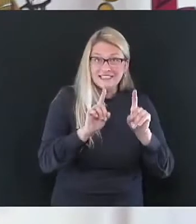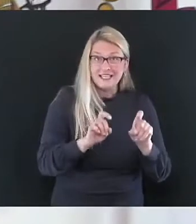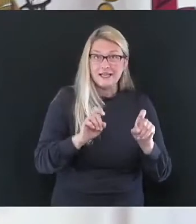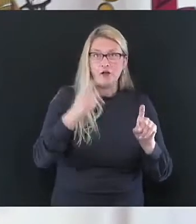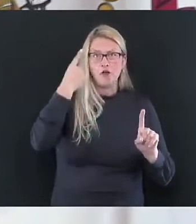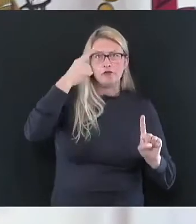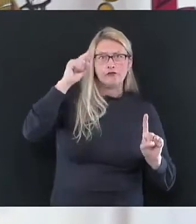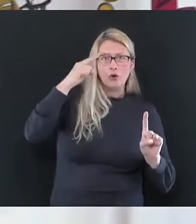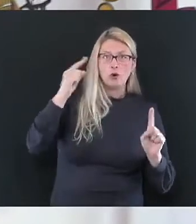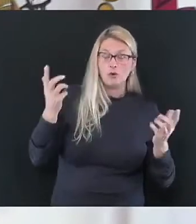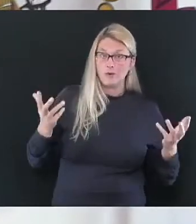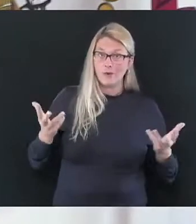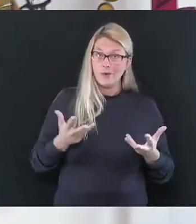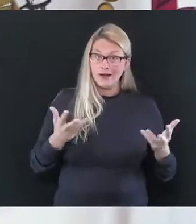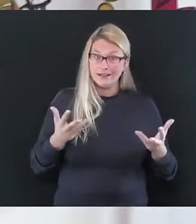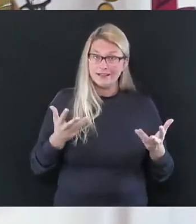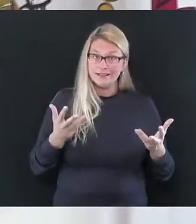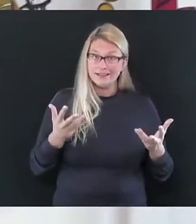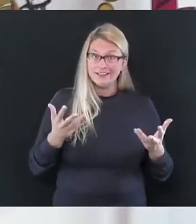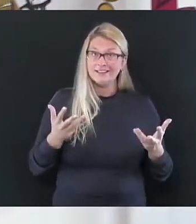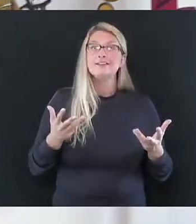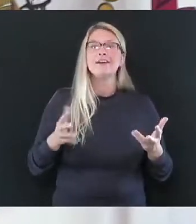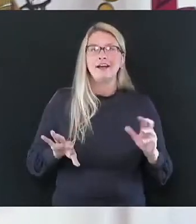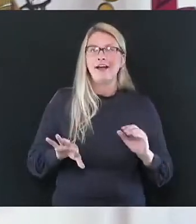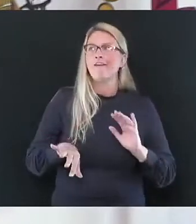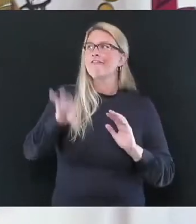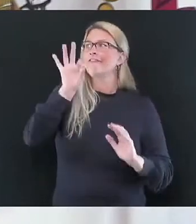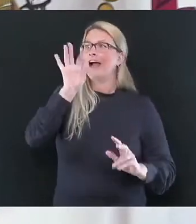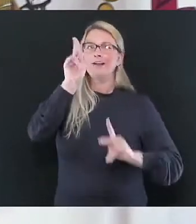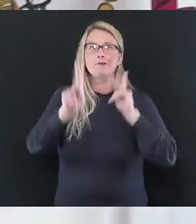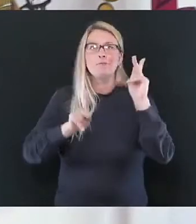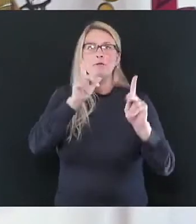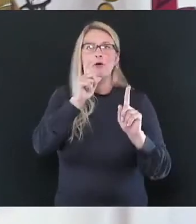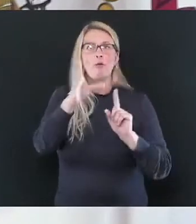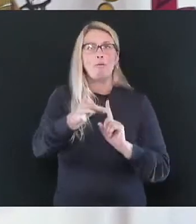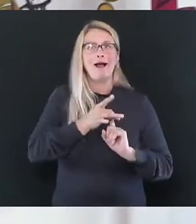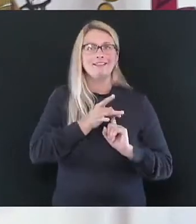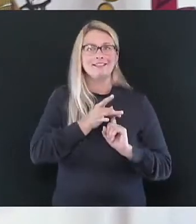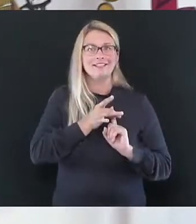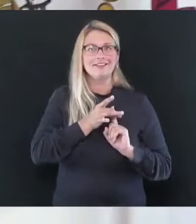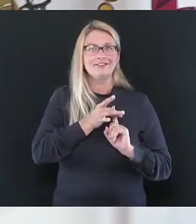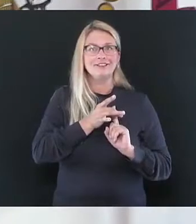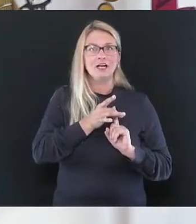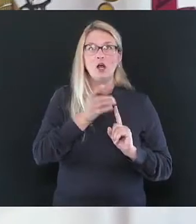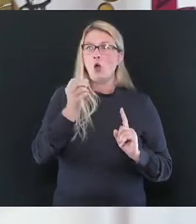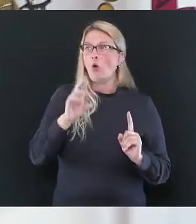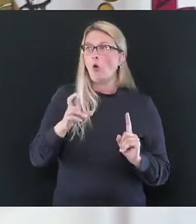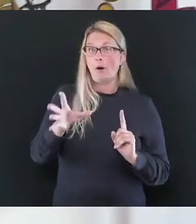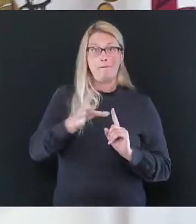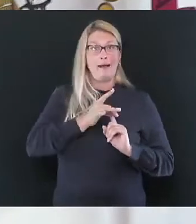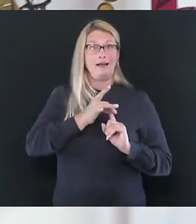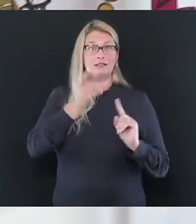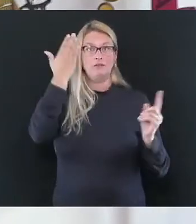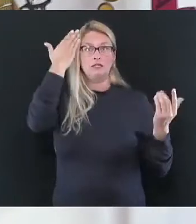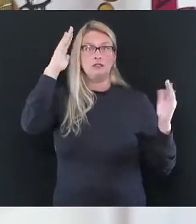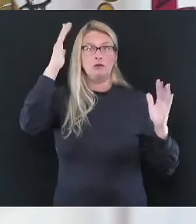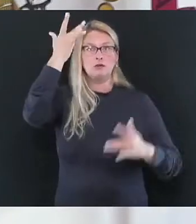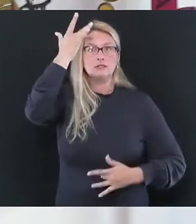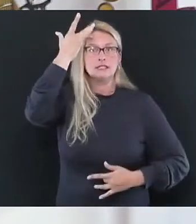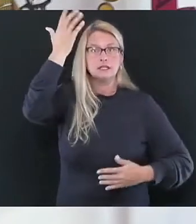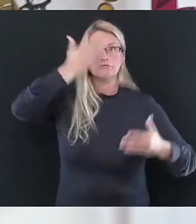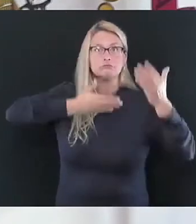we've been able to achieve, and that is find the spreaders. Find those that are asymptomatic that we can do something